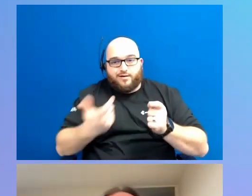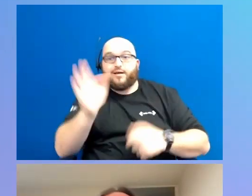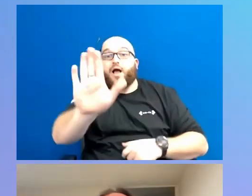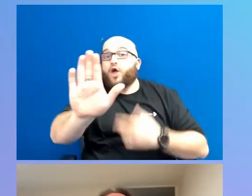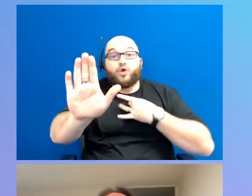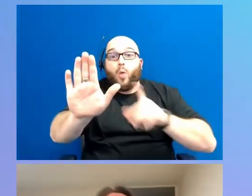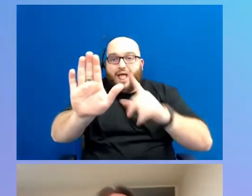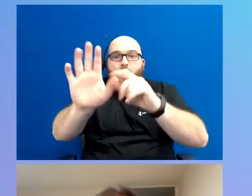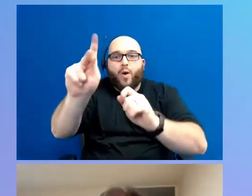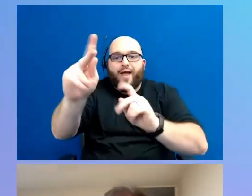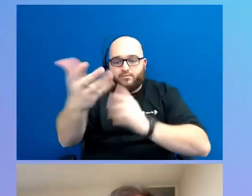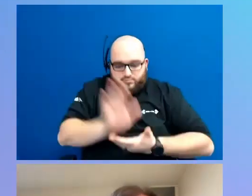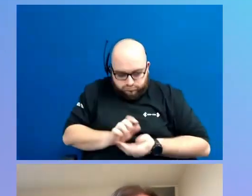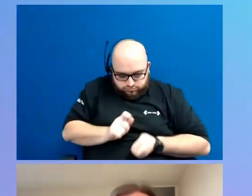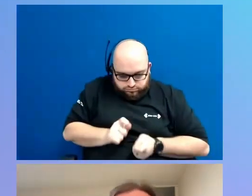contrast?